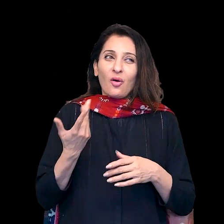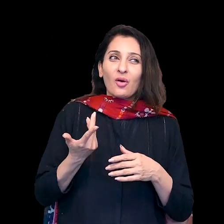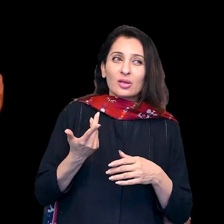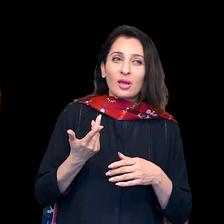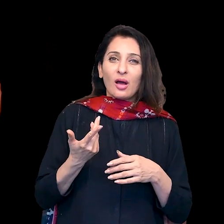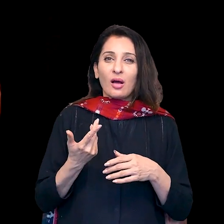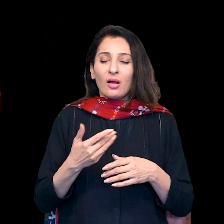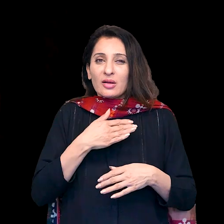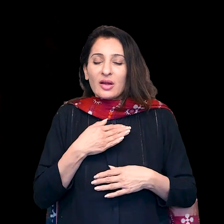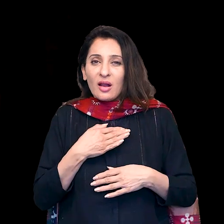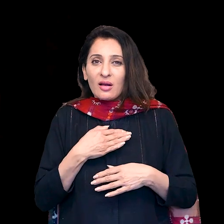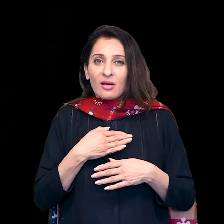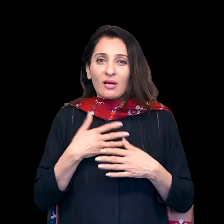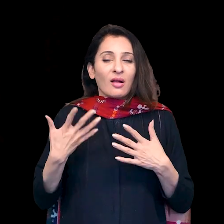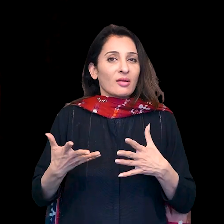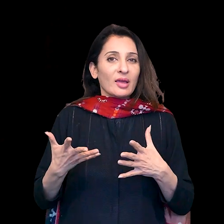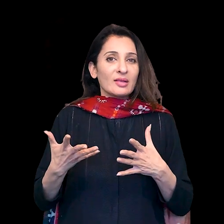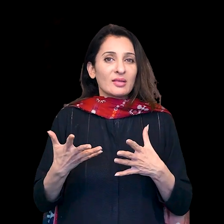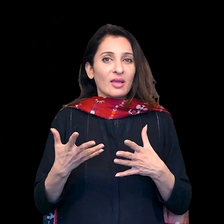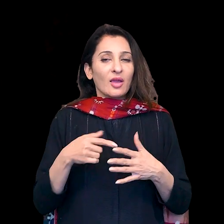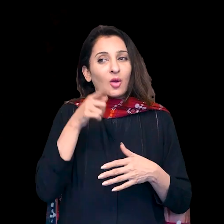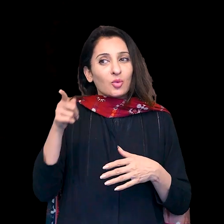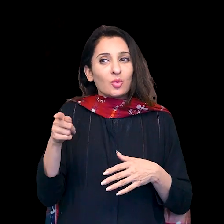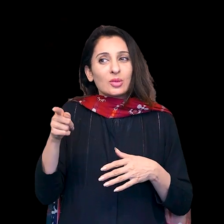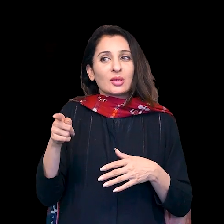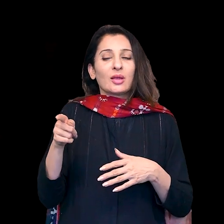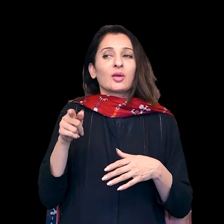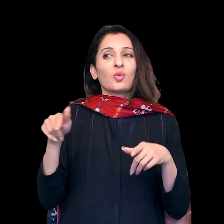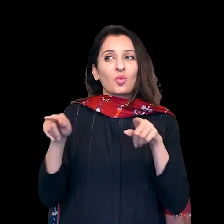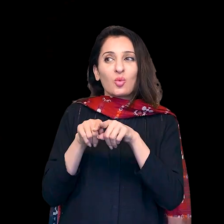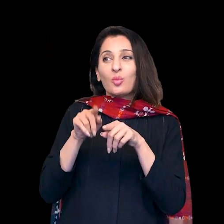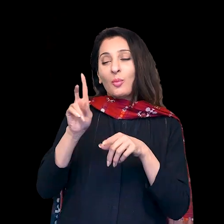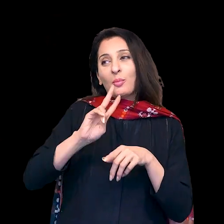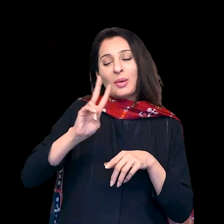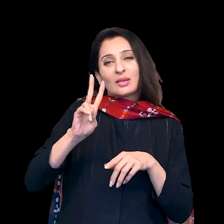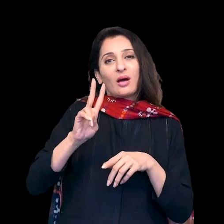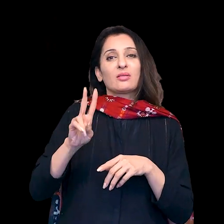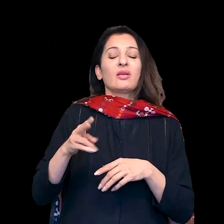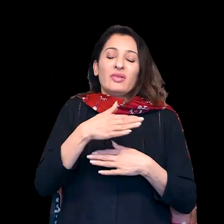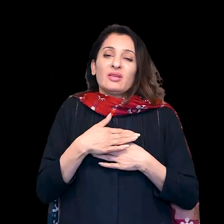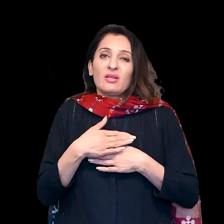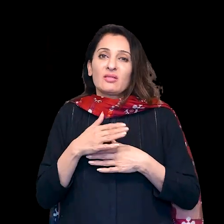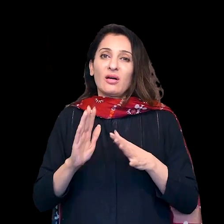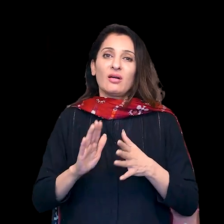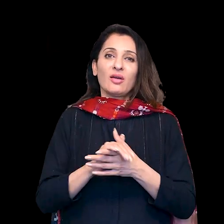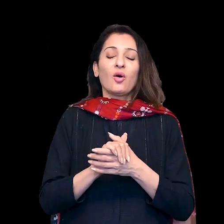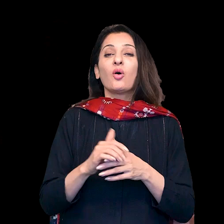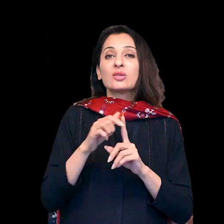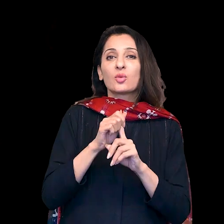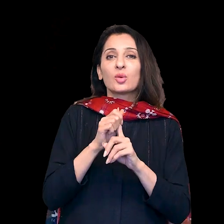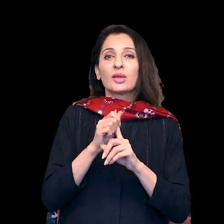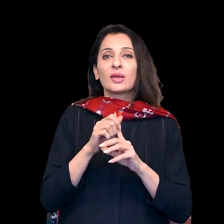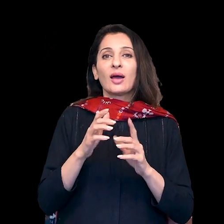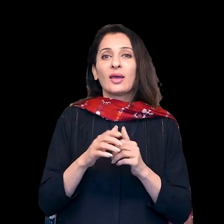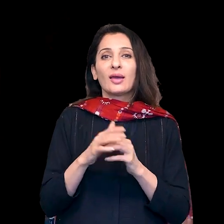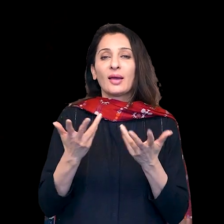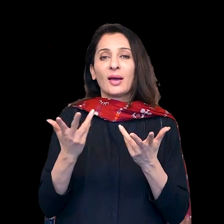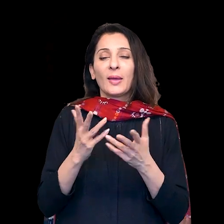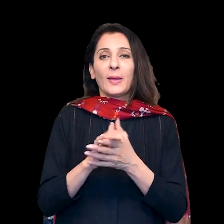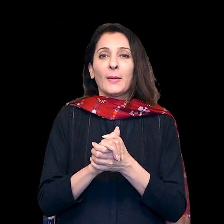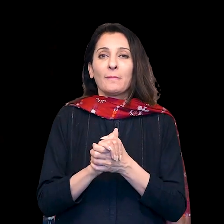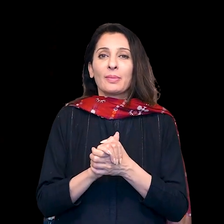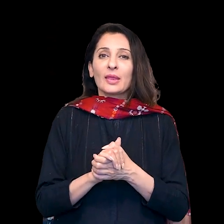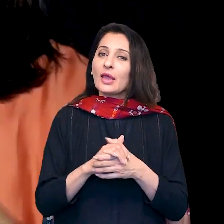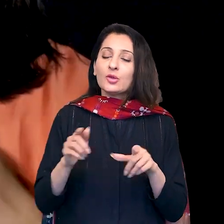up based on their insecurities and fears. It's not necessarily a personal thing, but of course in relationships you do take a lot of